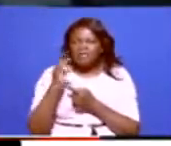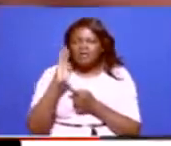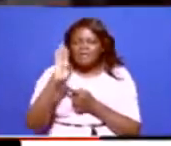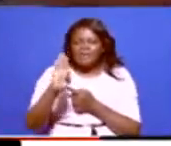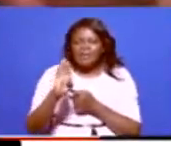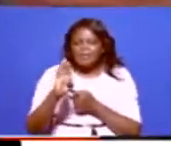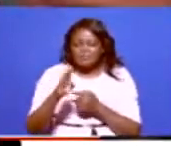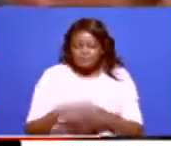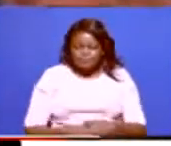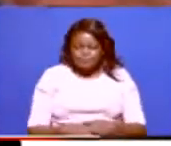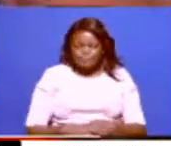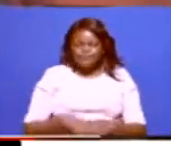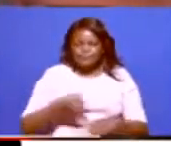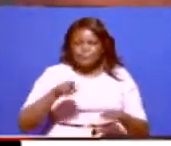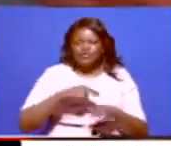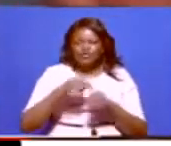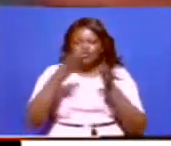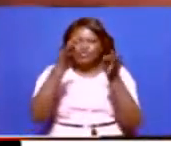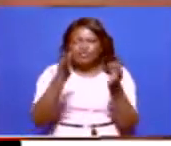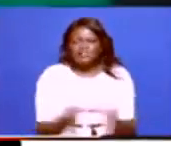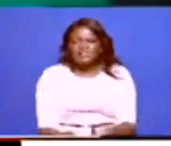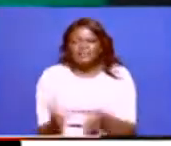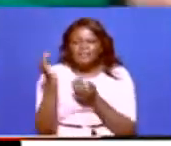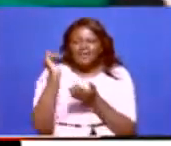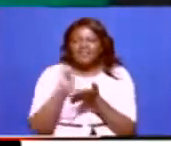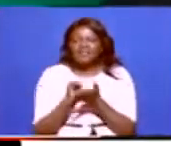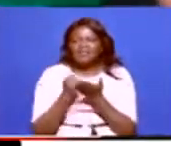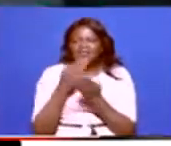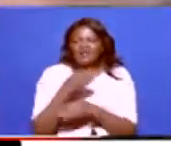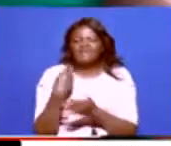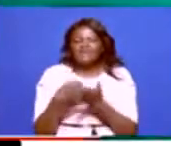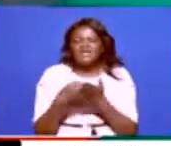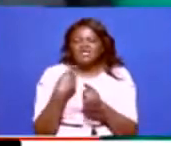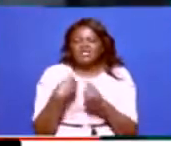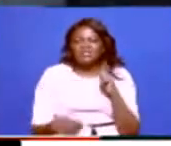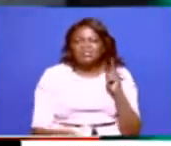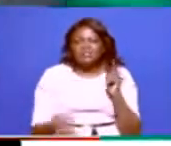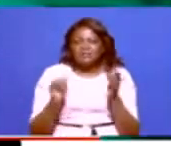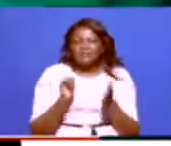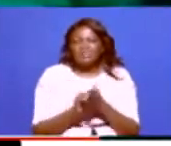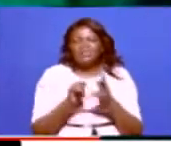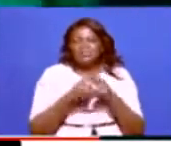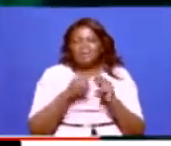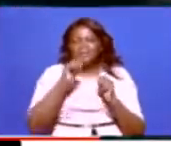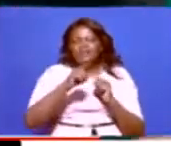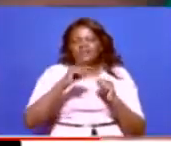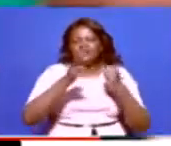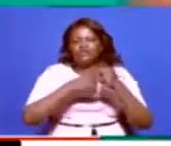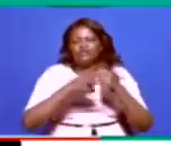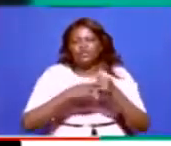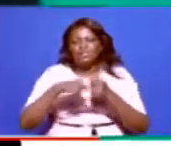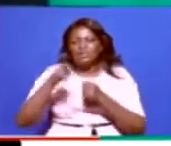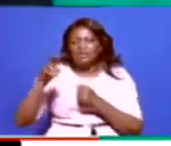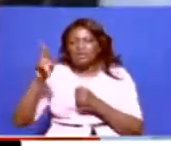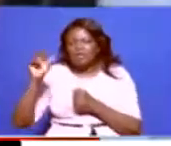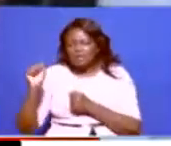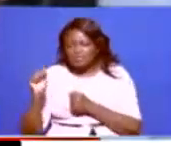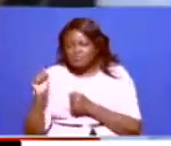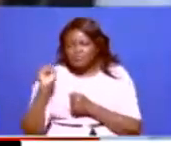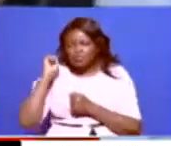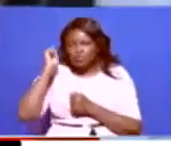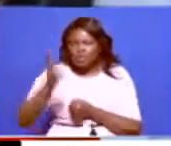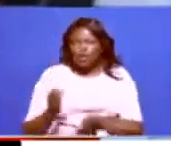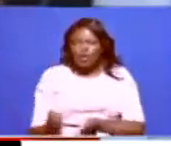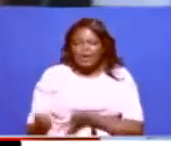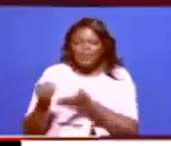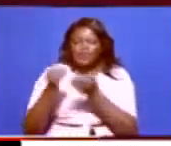shillings. The National Treasury expects that in the next financial year that begins in July, the Kenya Revenue Authority would collect